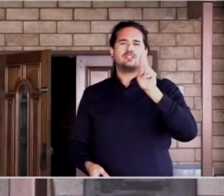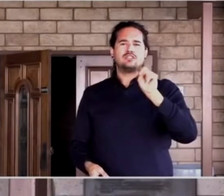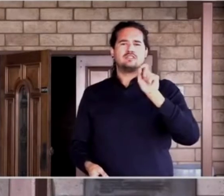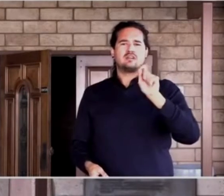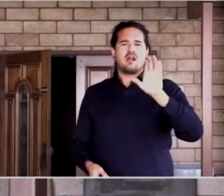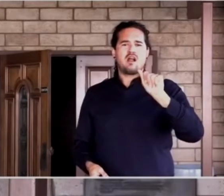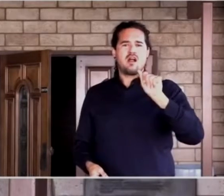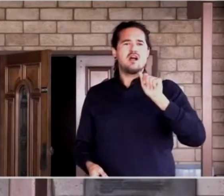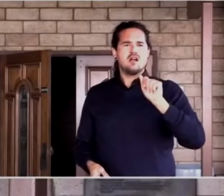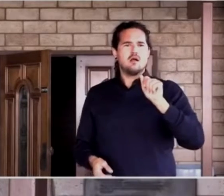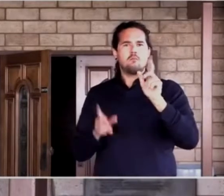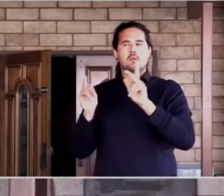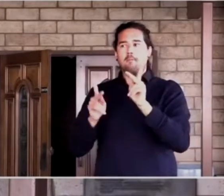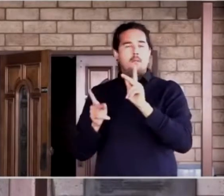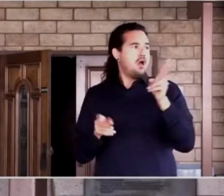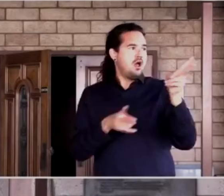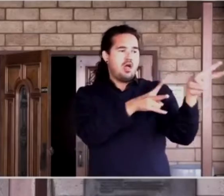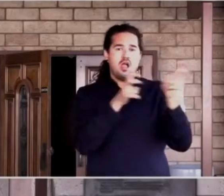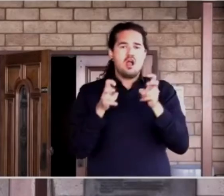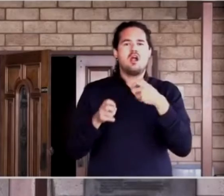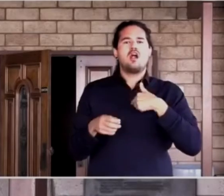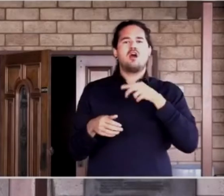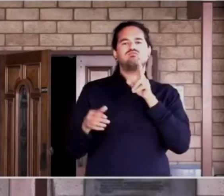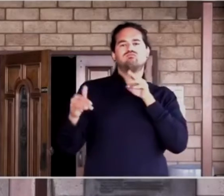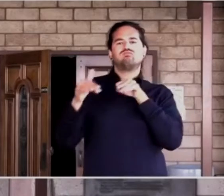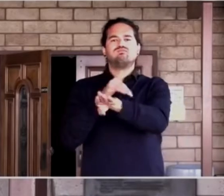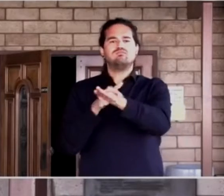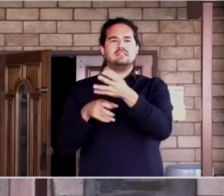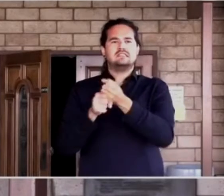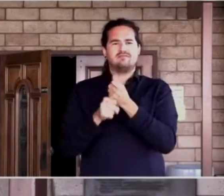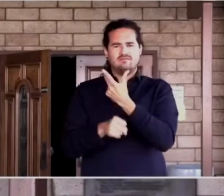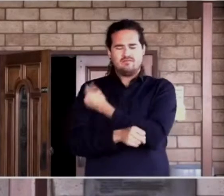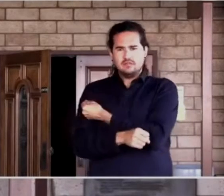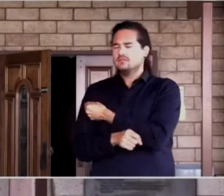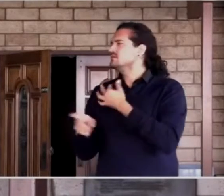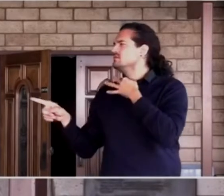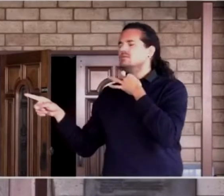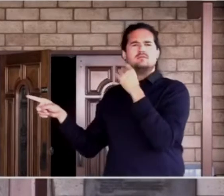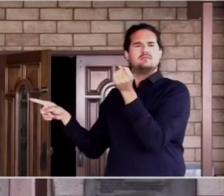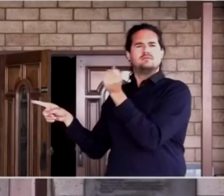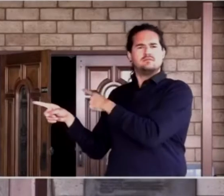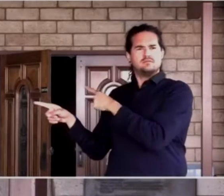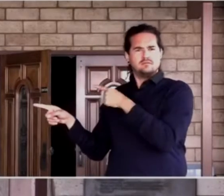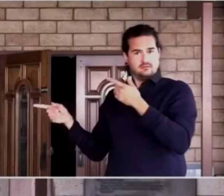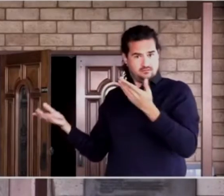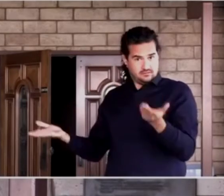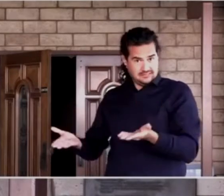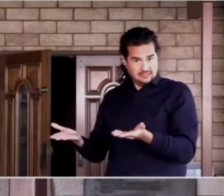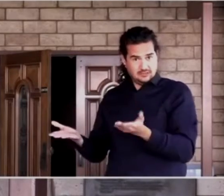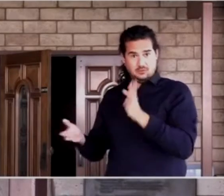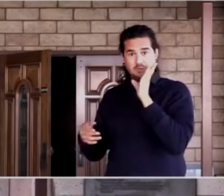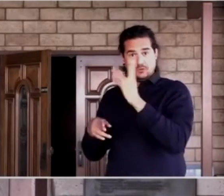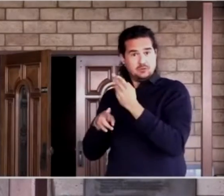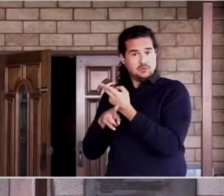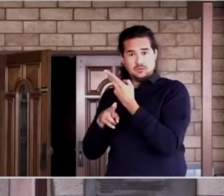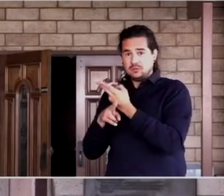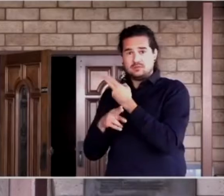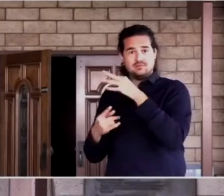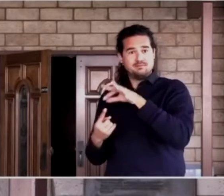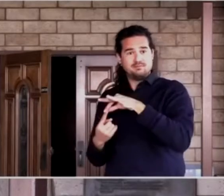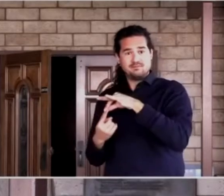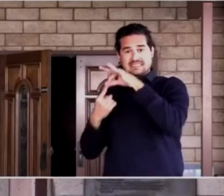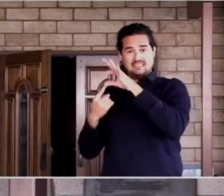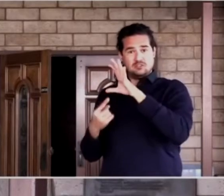system, or will the county continue to use its own system as a standalone, separate from the state?